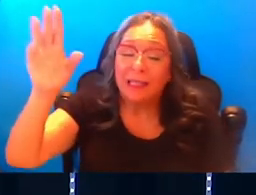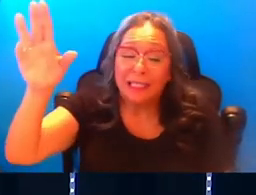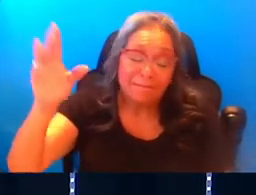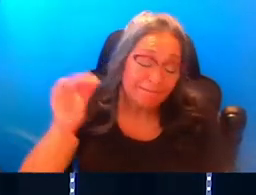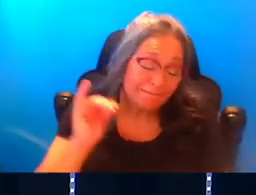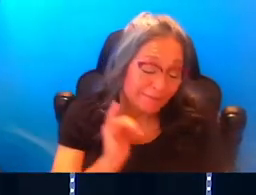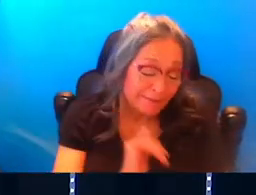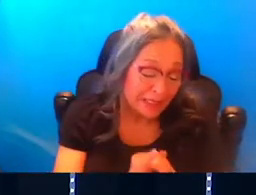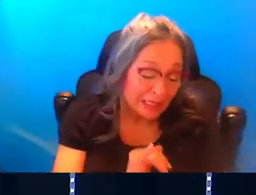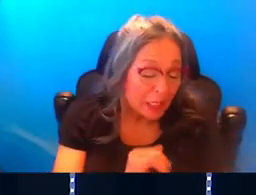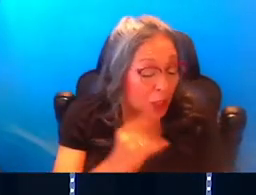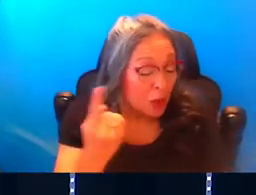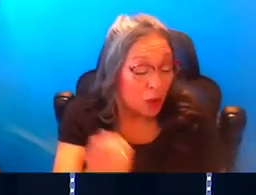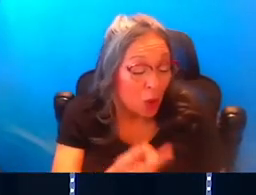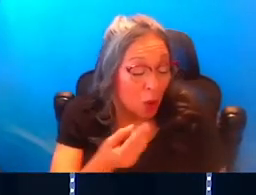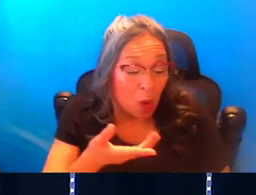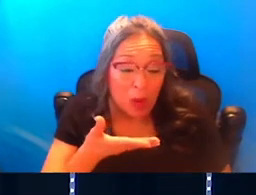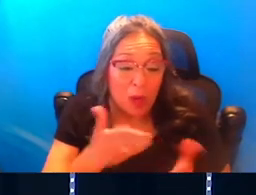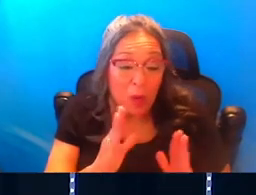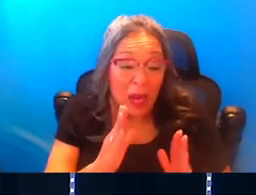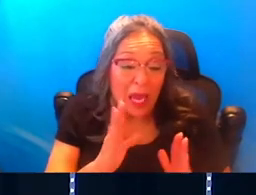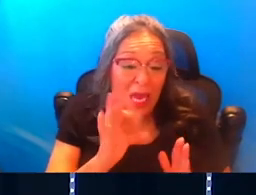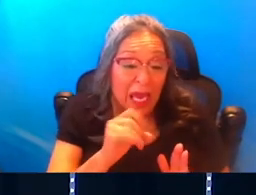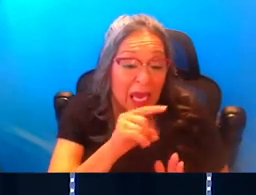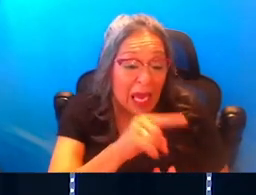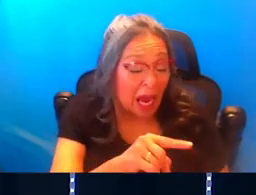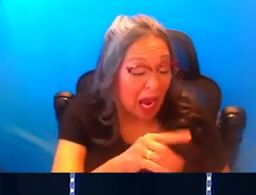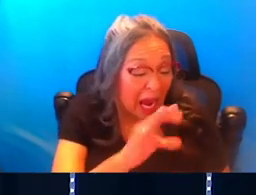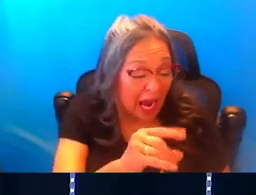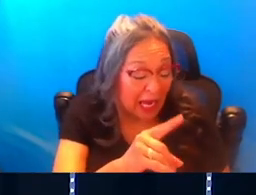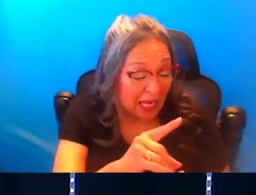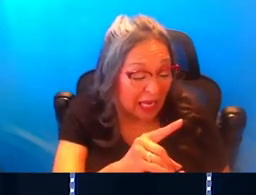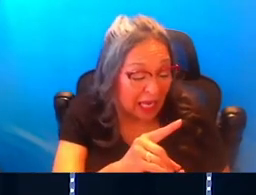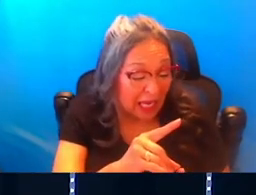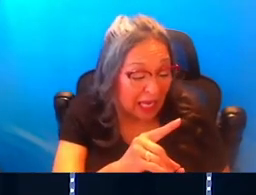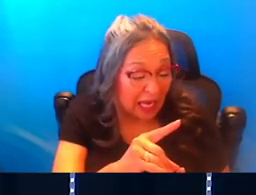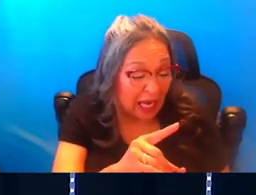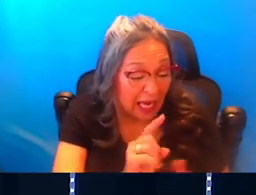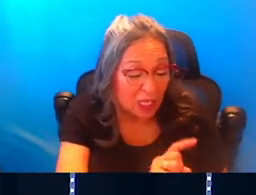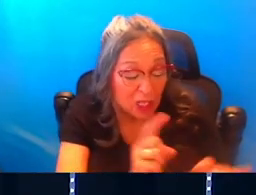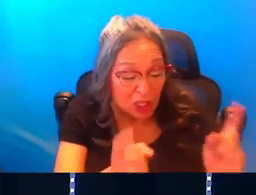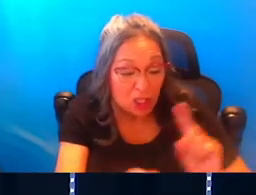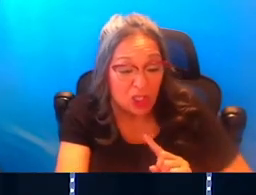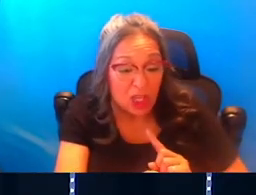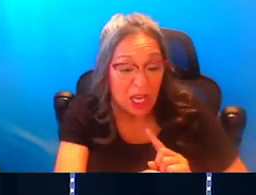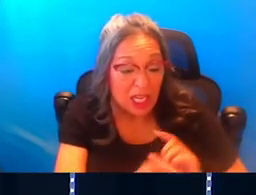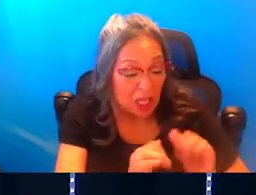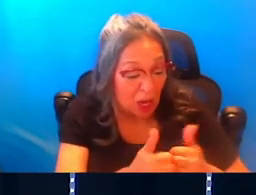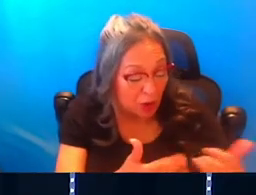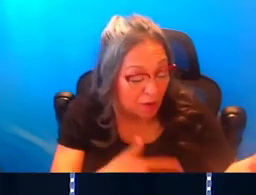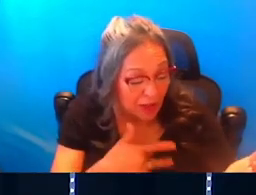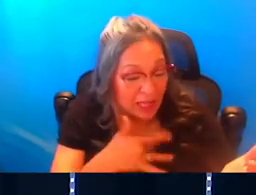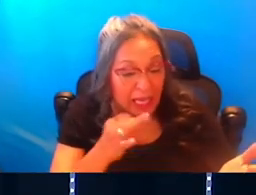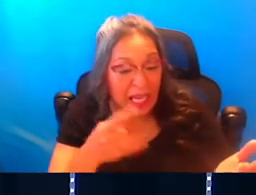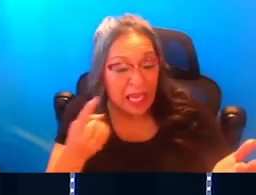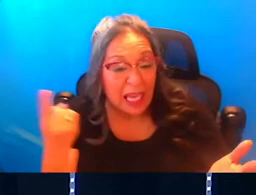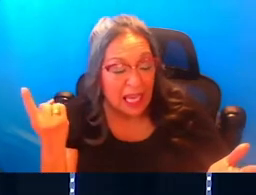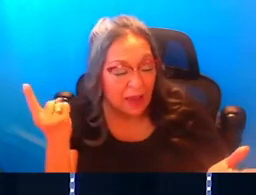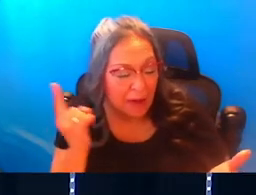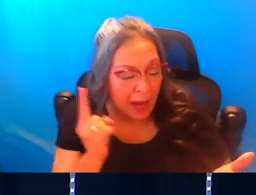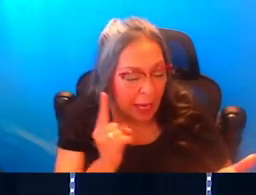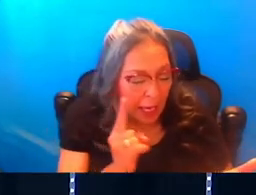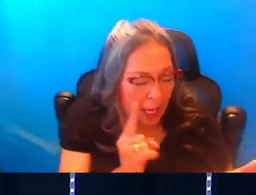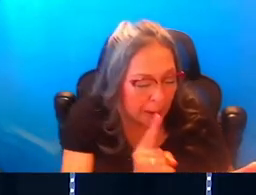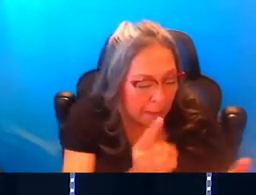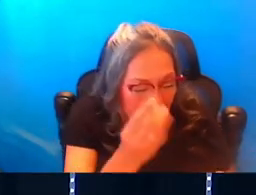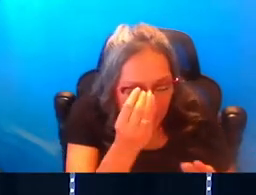way I can break this dysfunction in you, Abraham, is if I slide my hand in with the scalpel and cut just